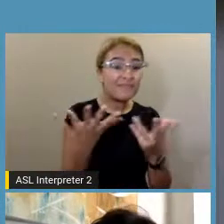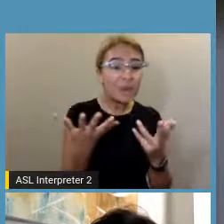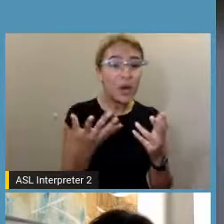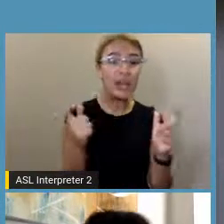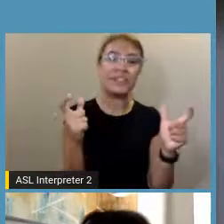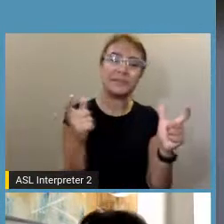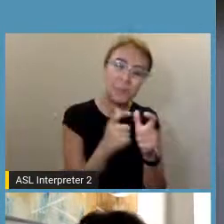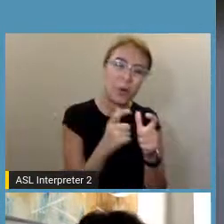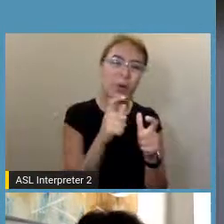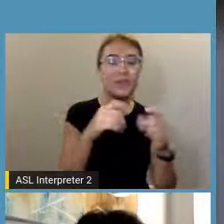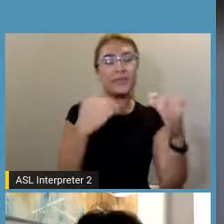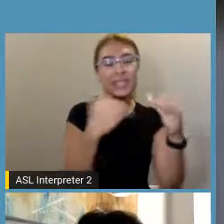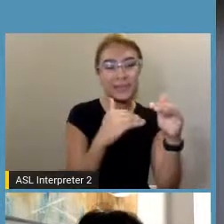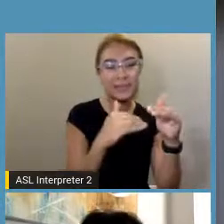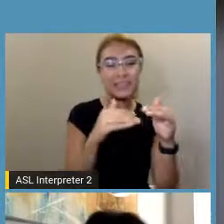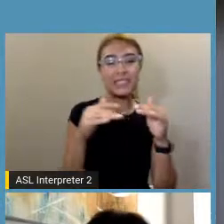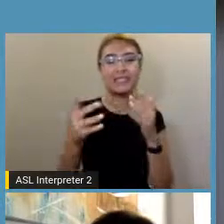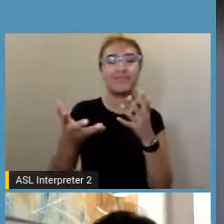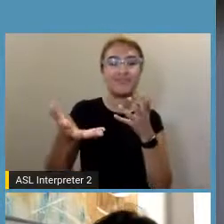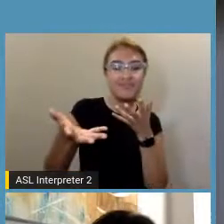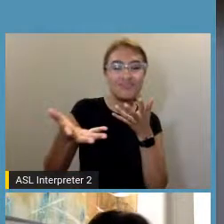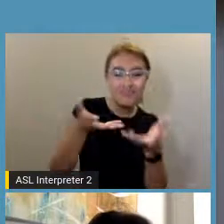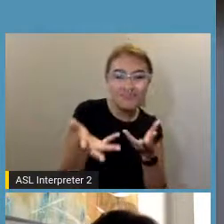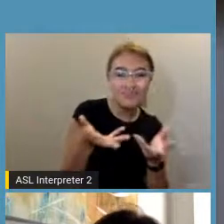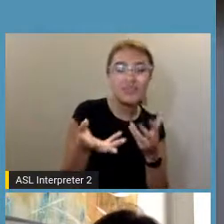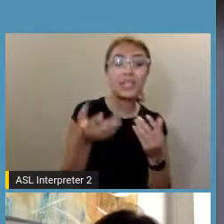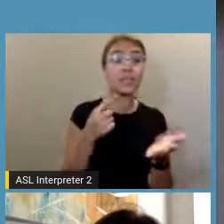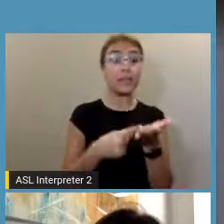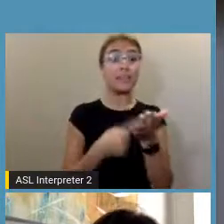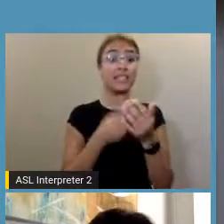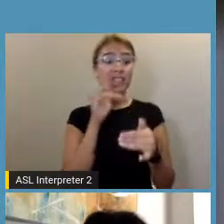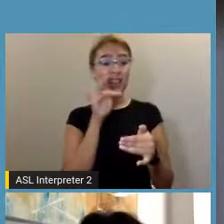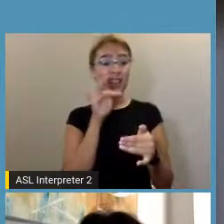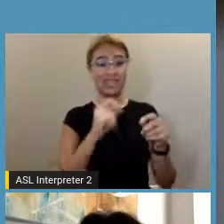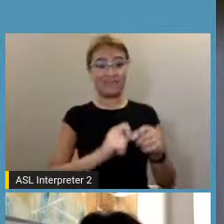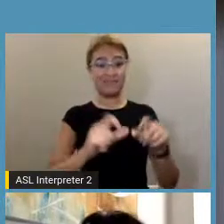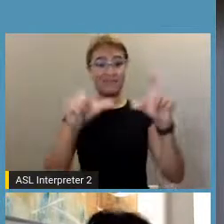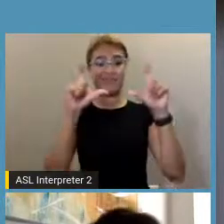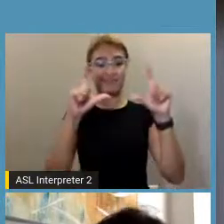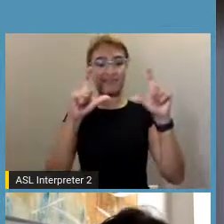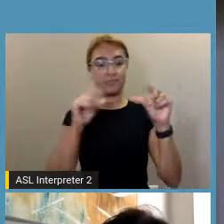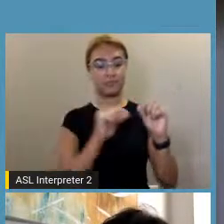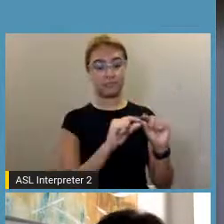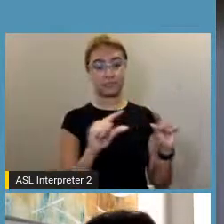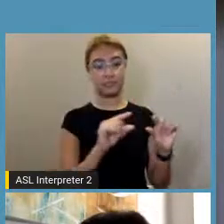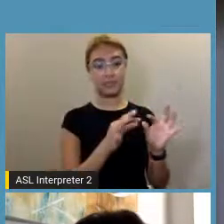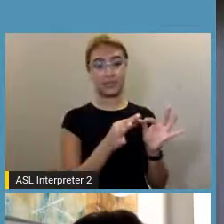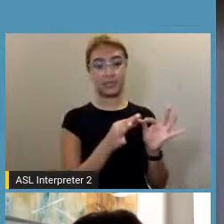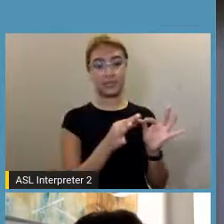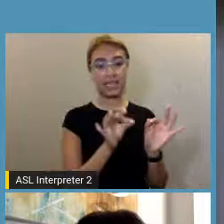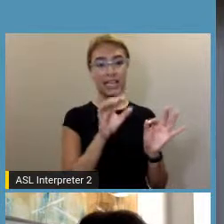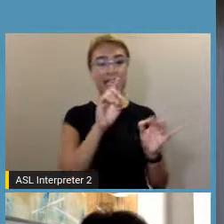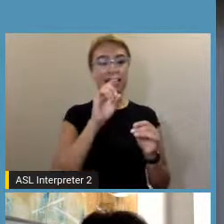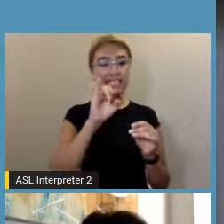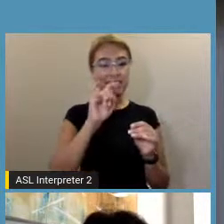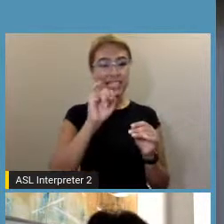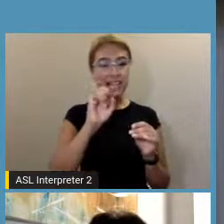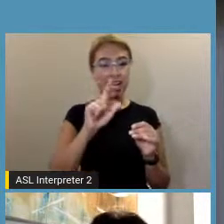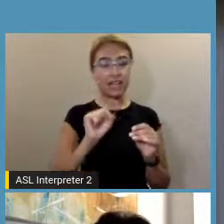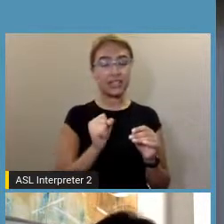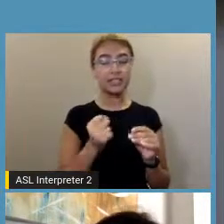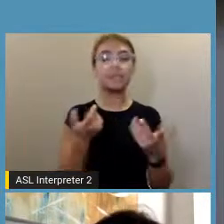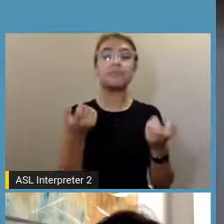limited interaction. In some cases, you can click on the paintings and you get details. That's what Google Art Project does, which is in this case what it's been